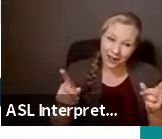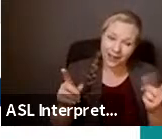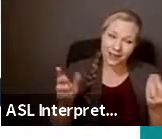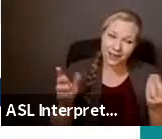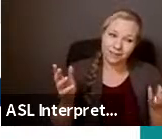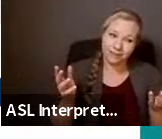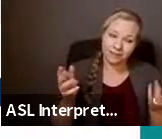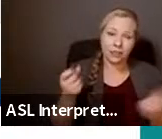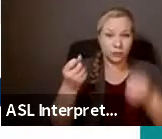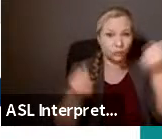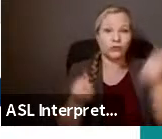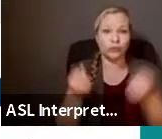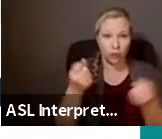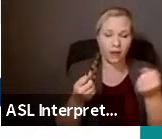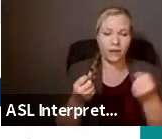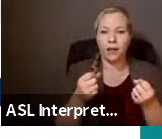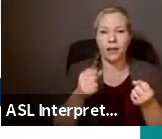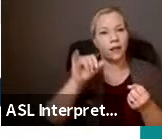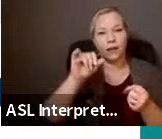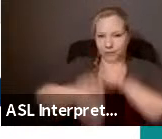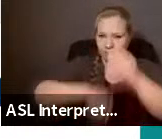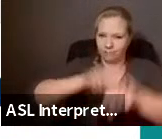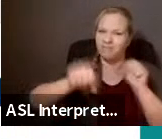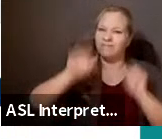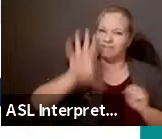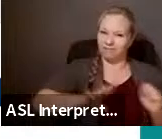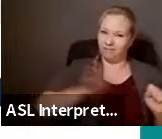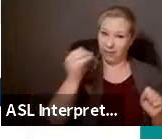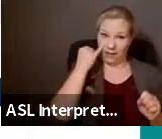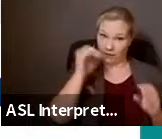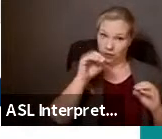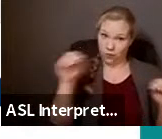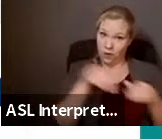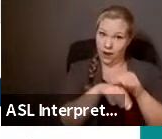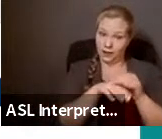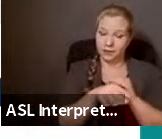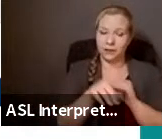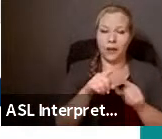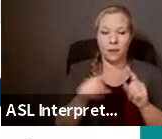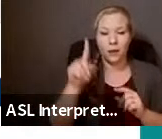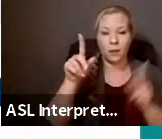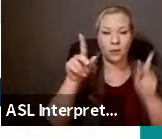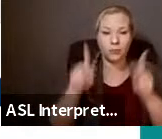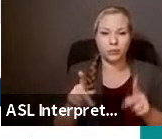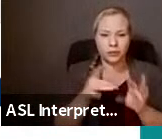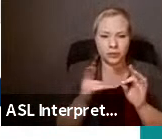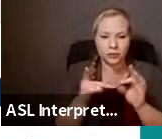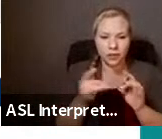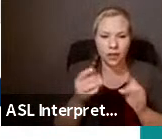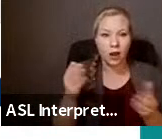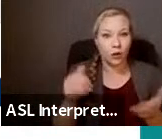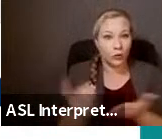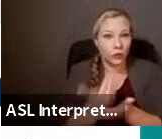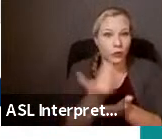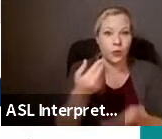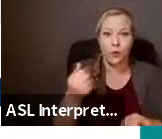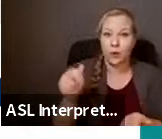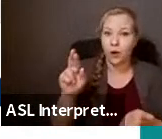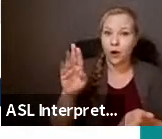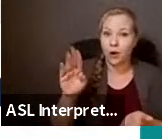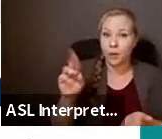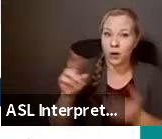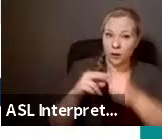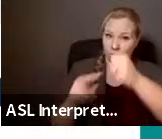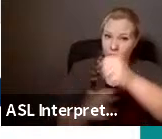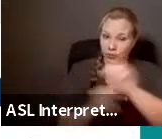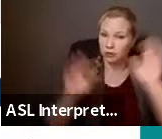even if drivers don't. And then another one is, I think having a new harbor bridge is a great idea. Why not also have a smaller new bridge from Hayden